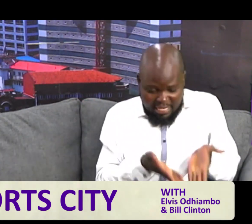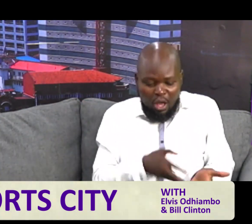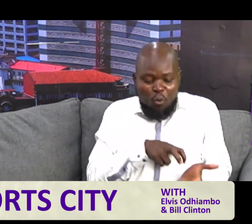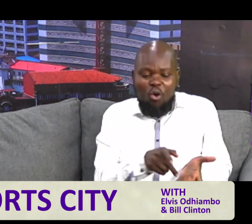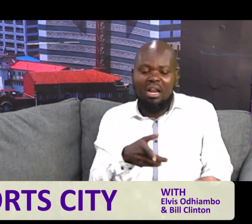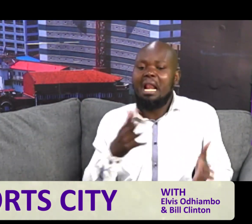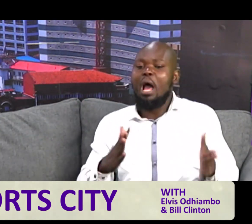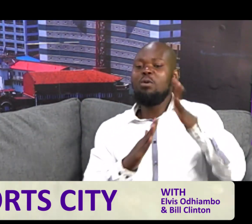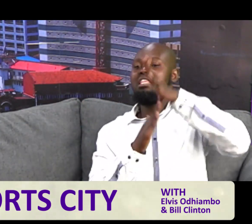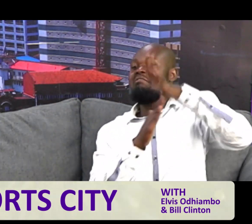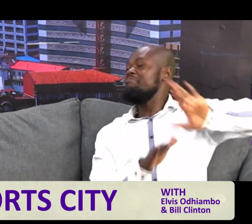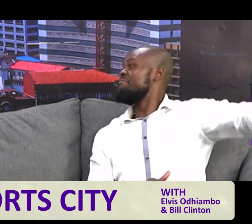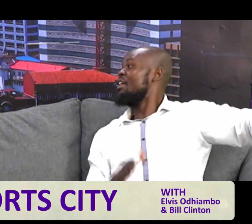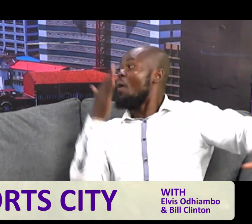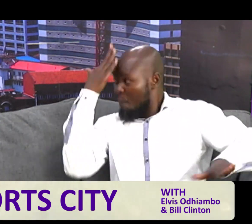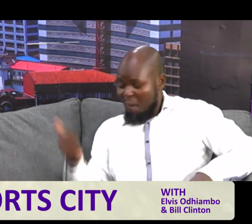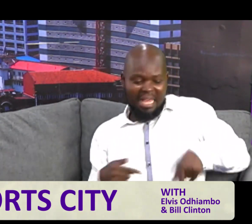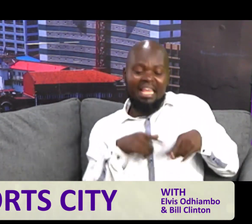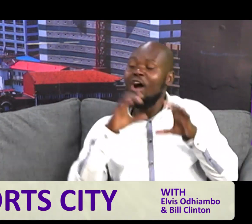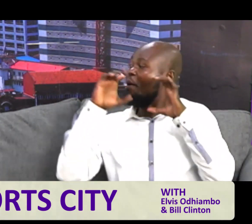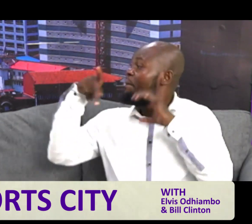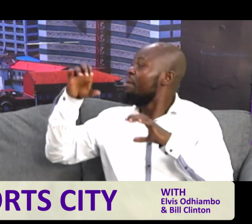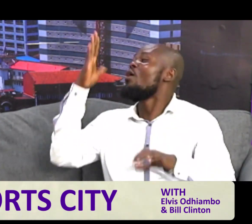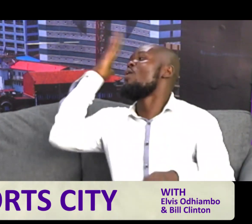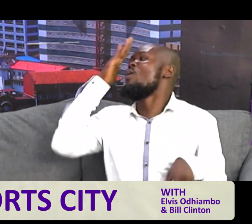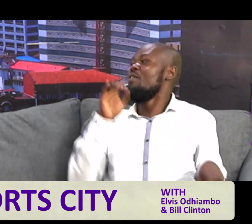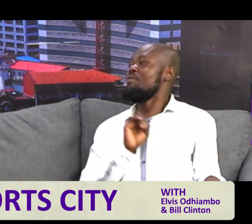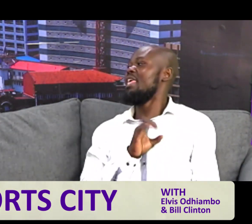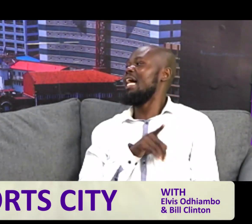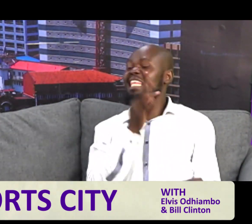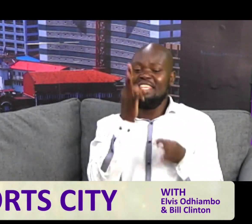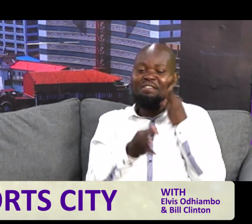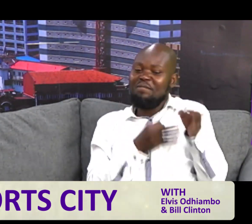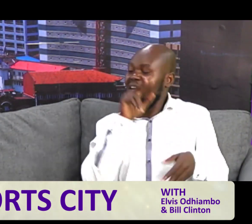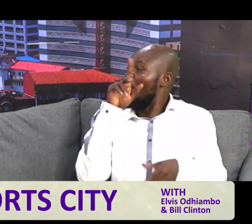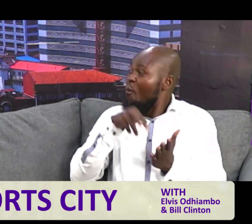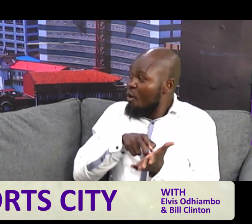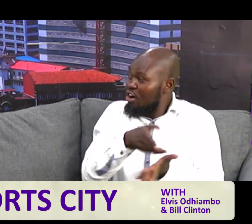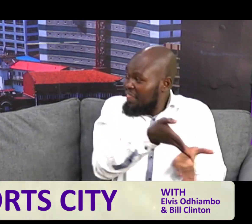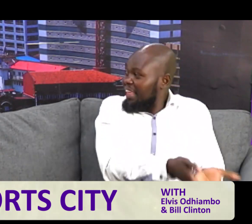Yes. Walker. Yes. On the left back,